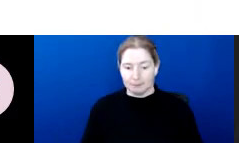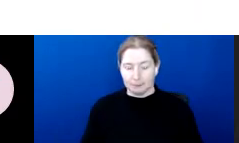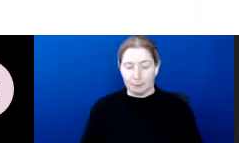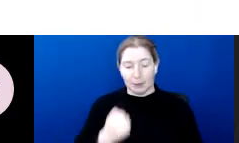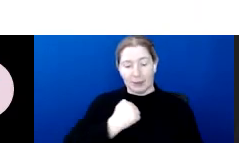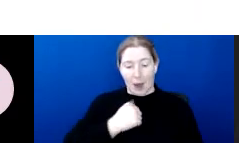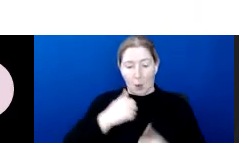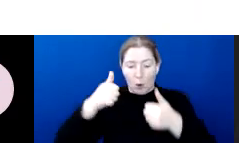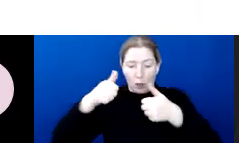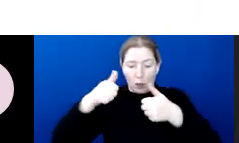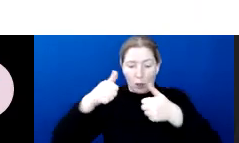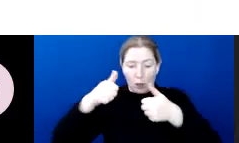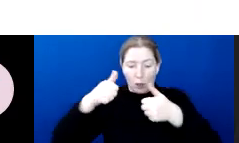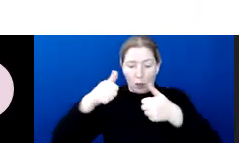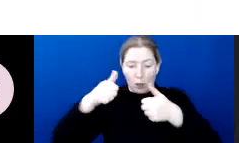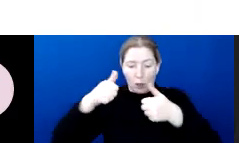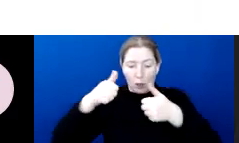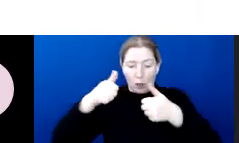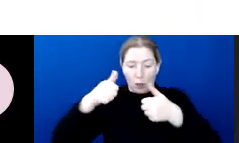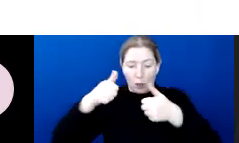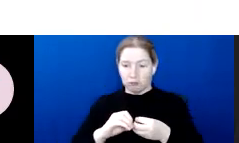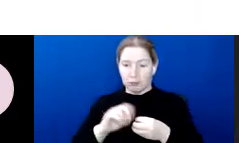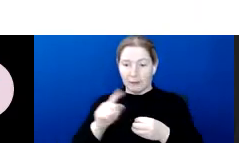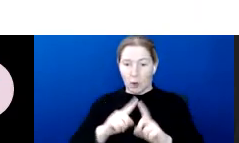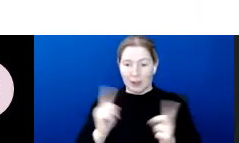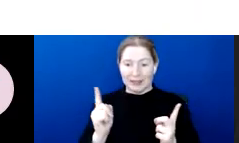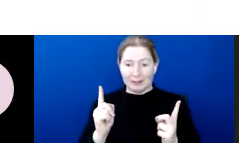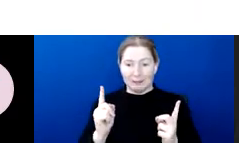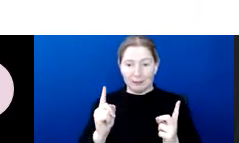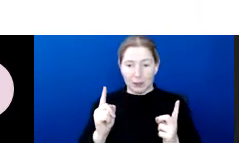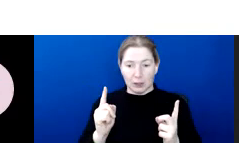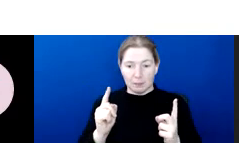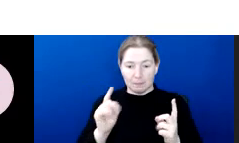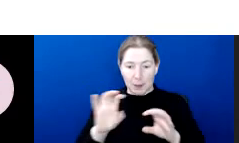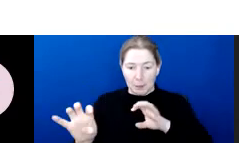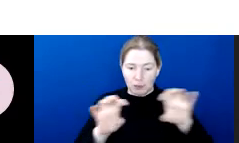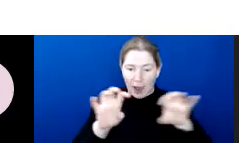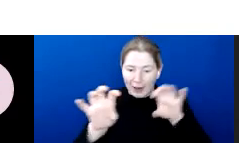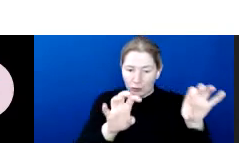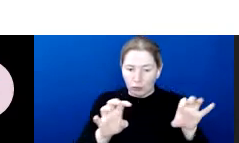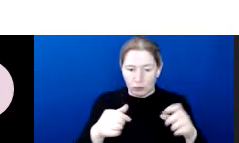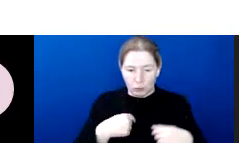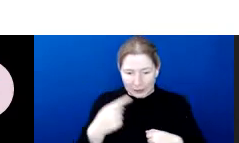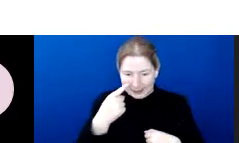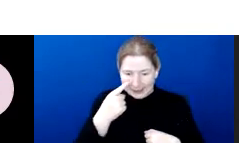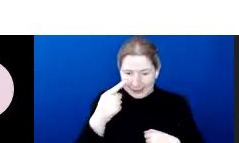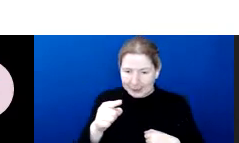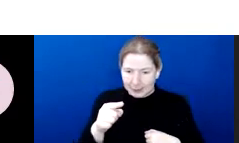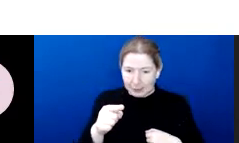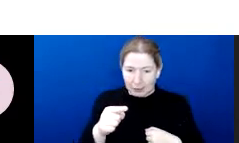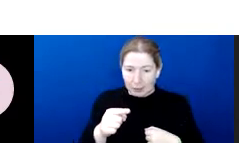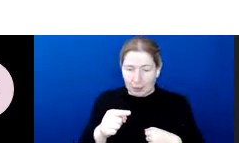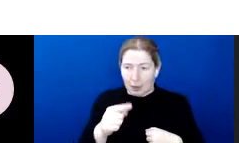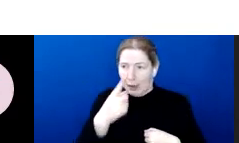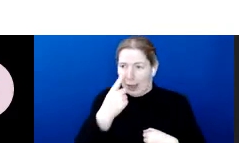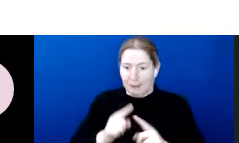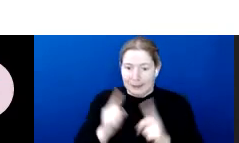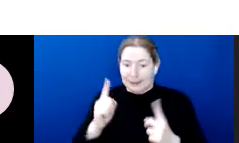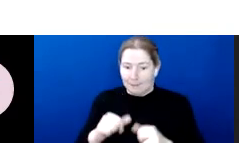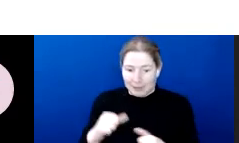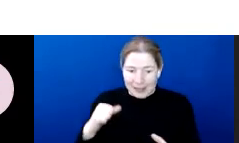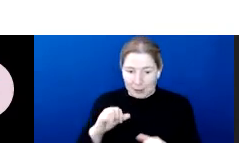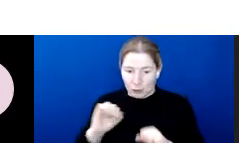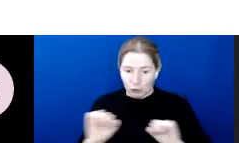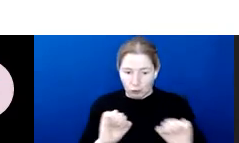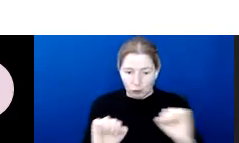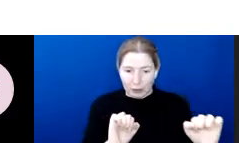Our solutions are built for different branches. So I mean, you can have or different industries, so they